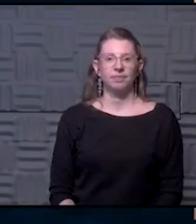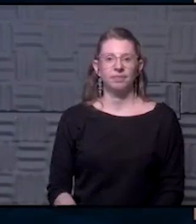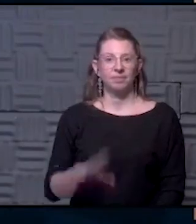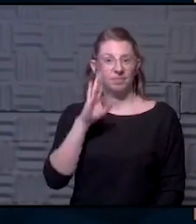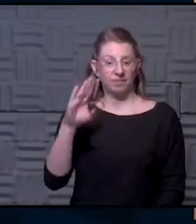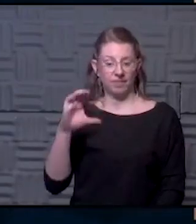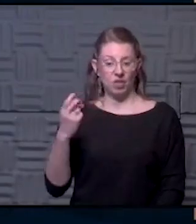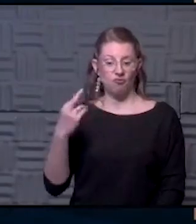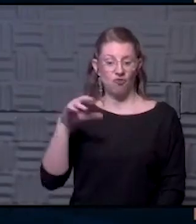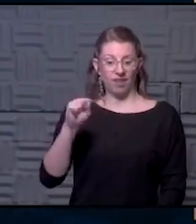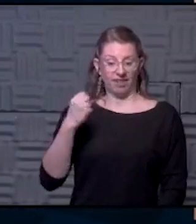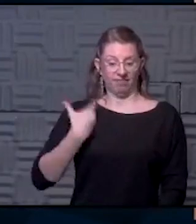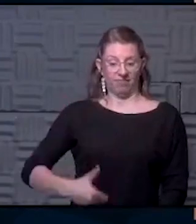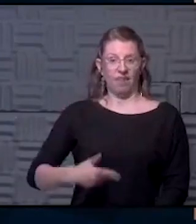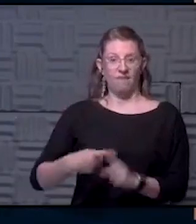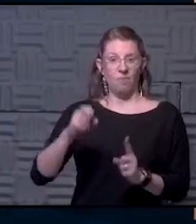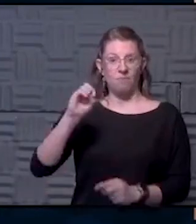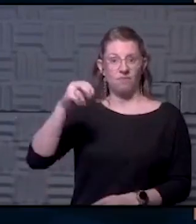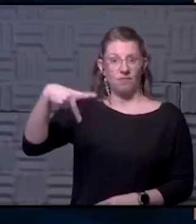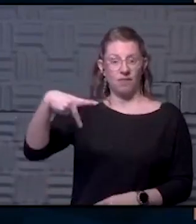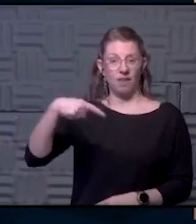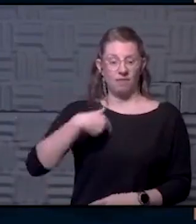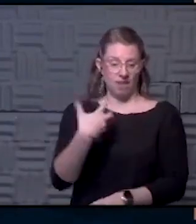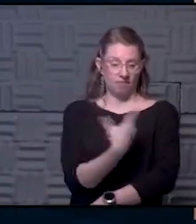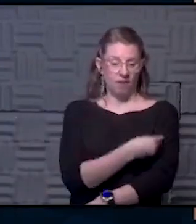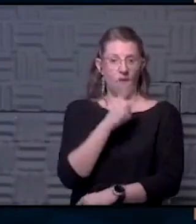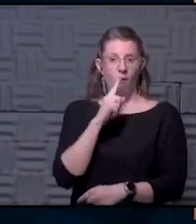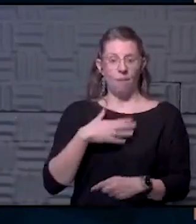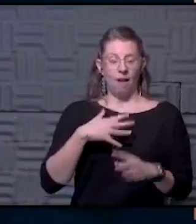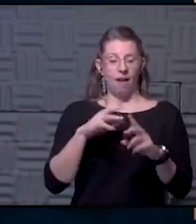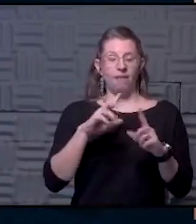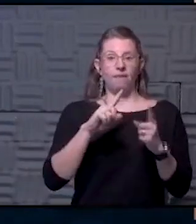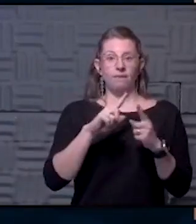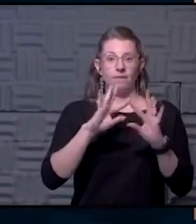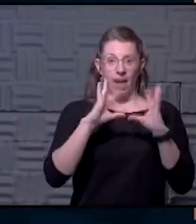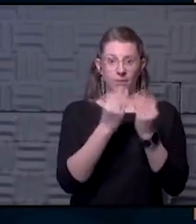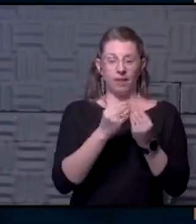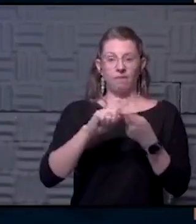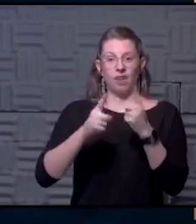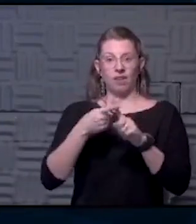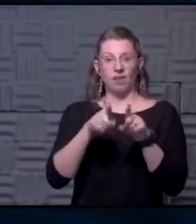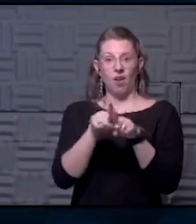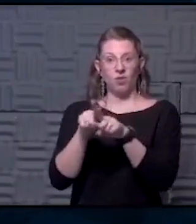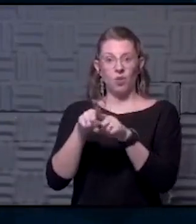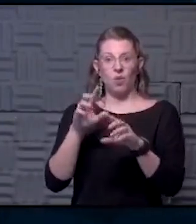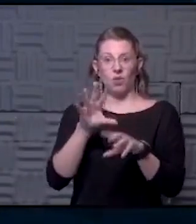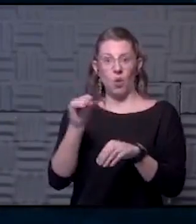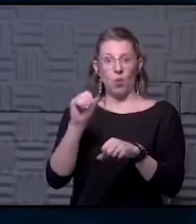I'm Cliff, and I'm from Overland Park, and I got this shot for my family, friends, and coworkers.